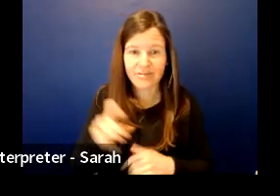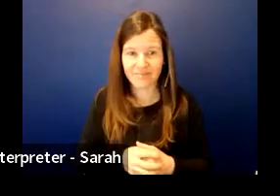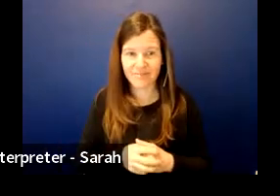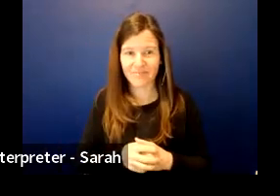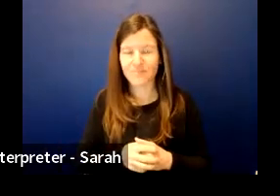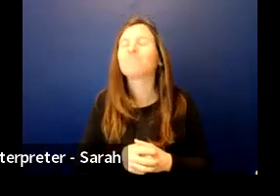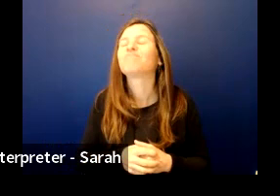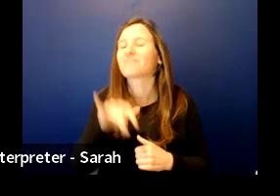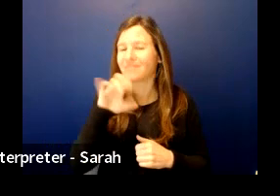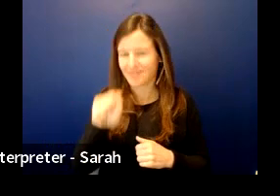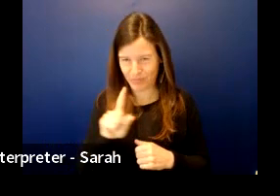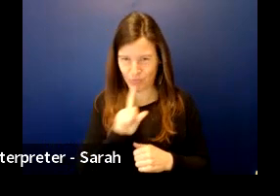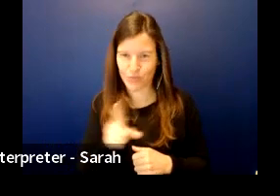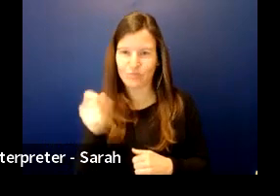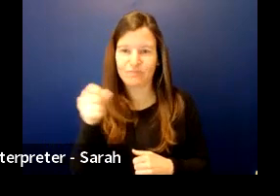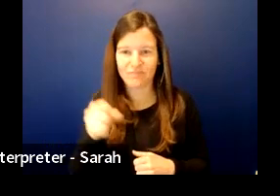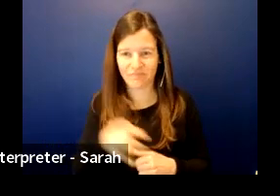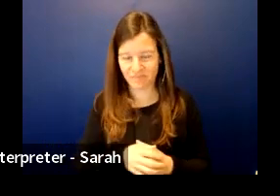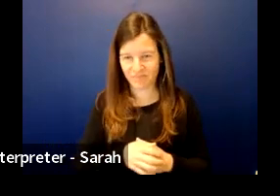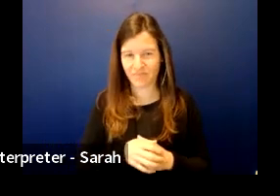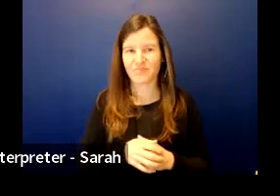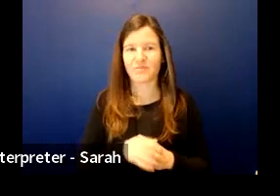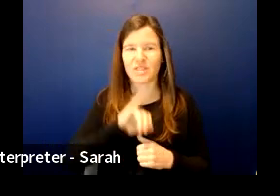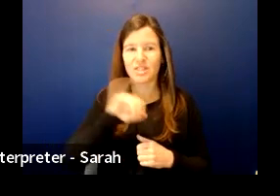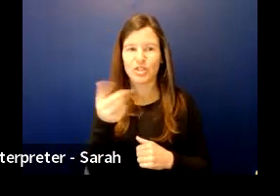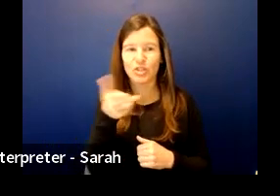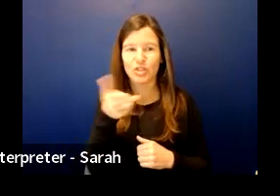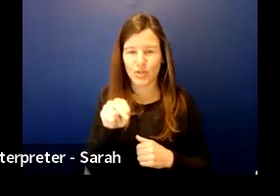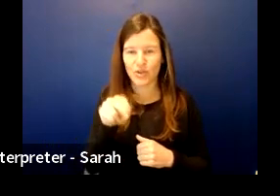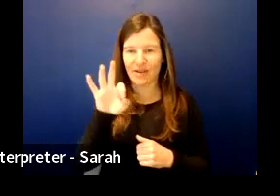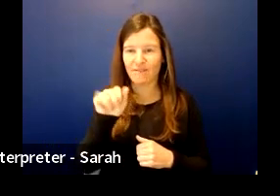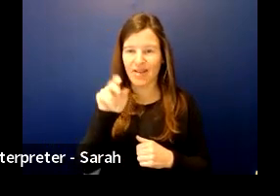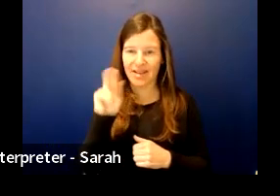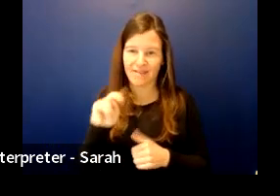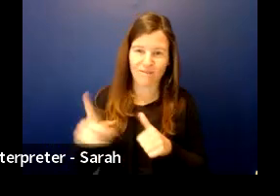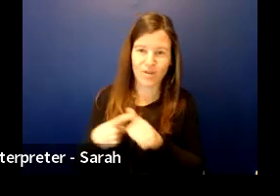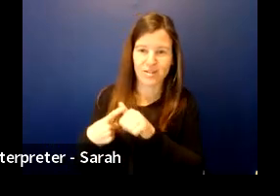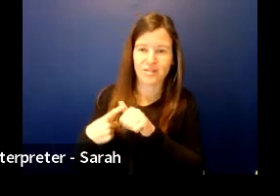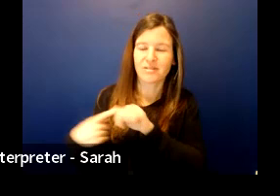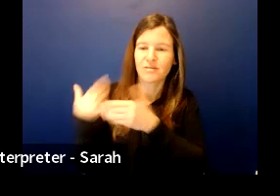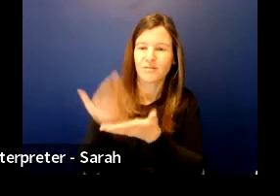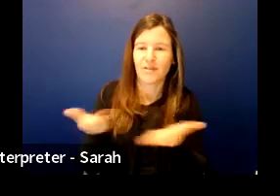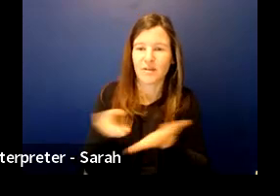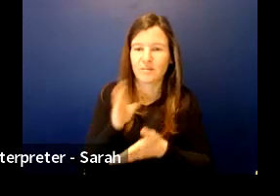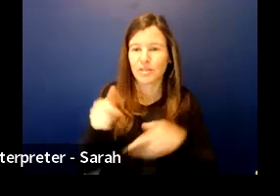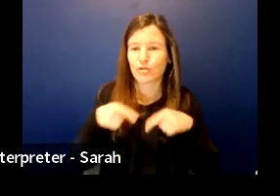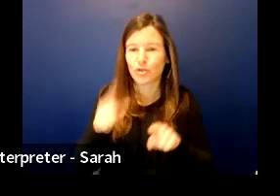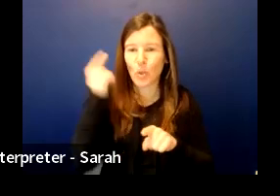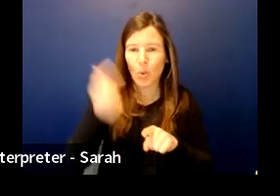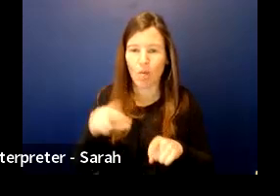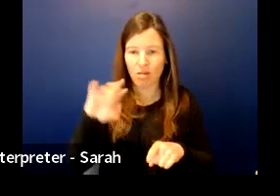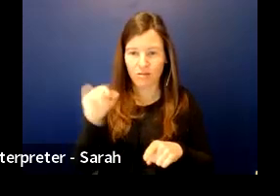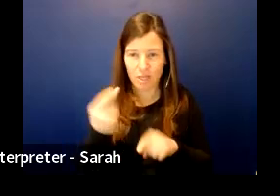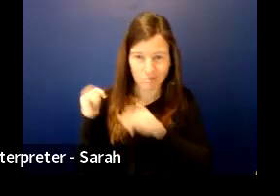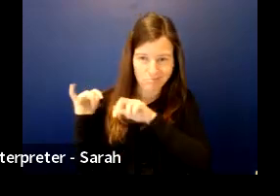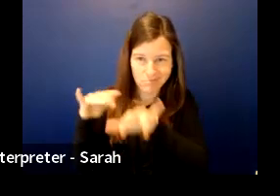is true, yes. John Fannin first came to British Columbia during the Gold Rush and was later